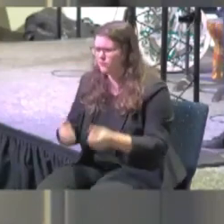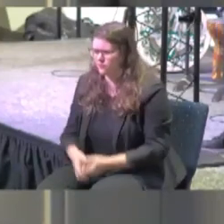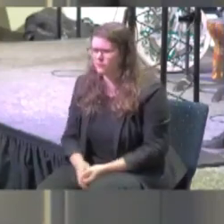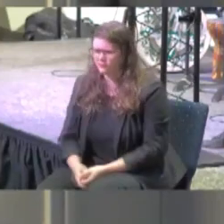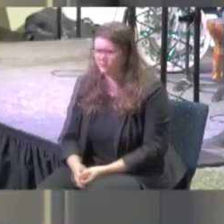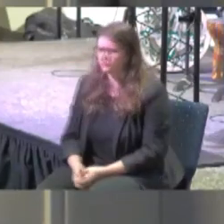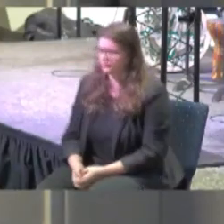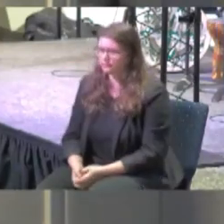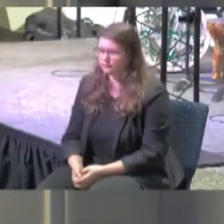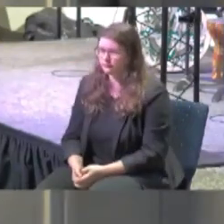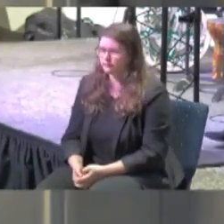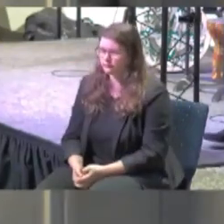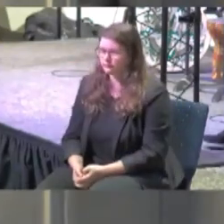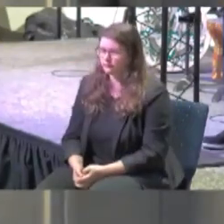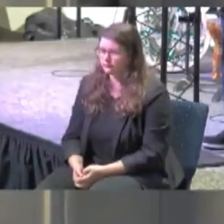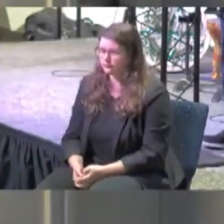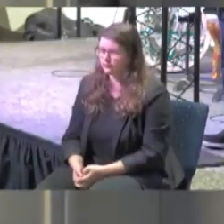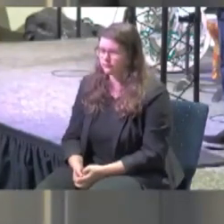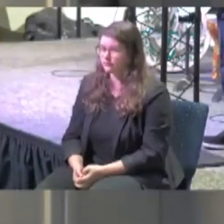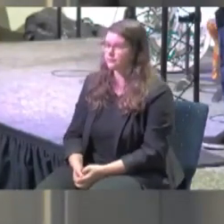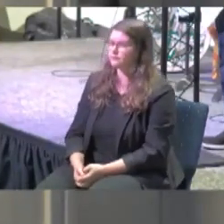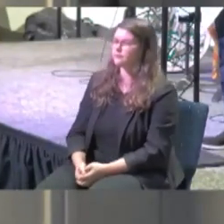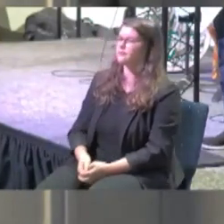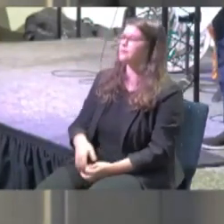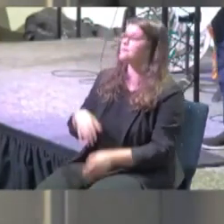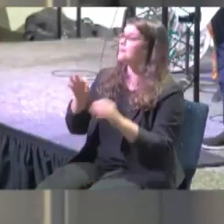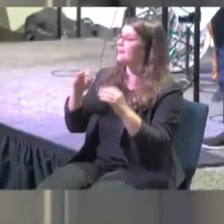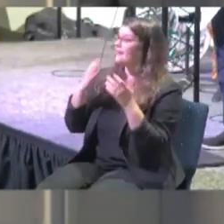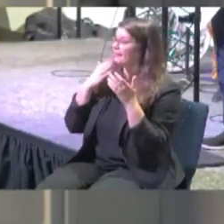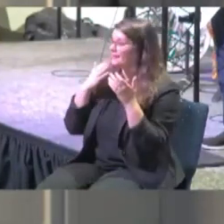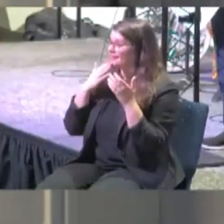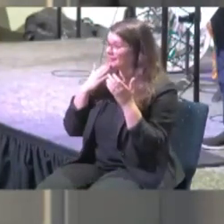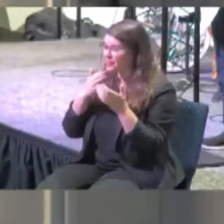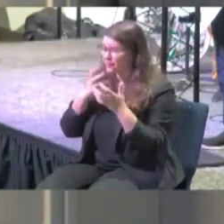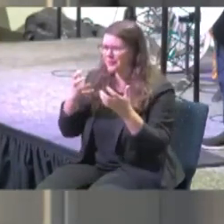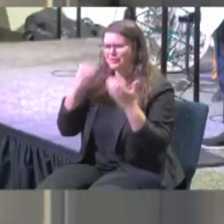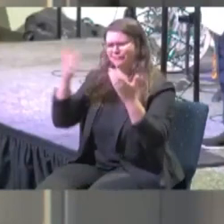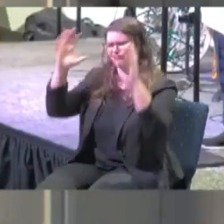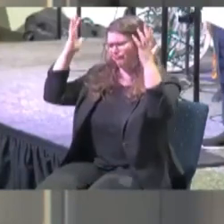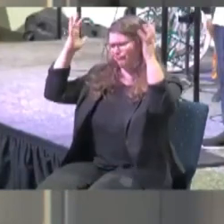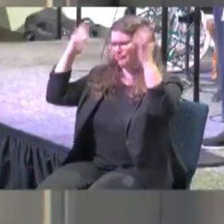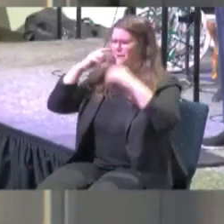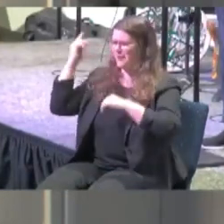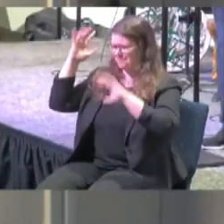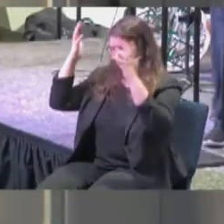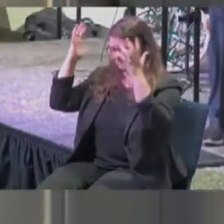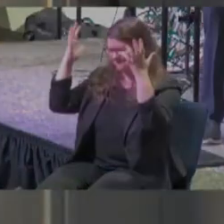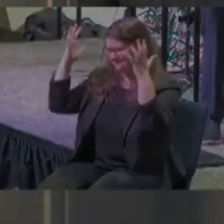Okay, thank you very much, Andy. Okay, let's express our appreciation for the speaker.